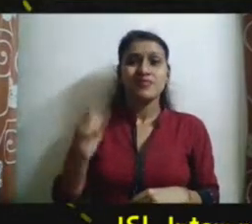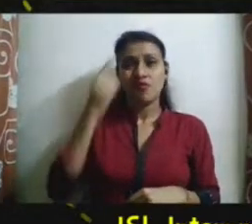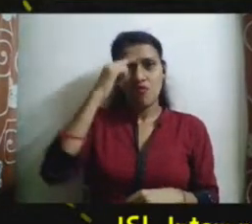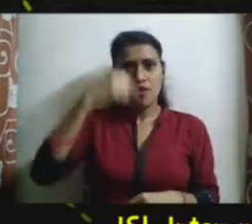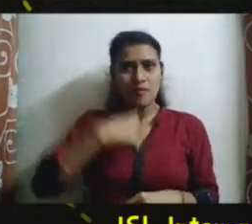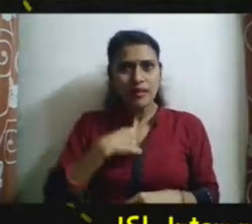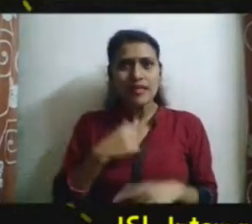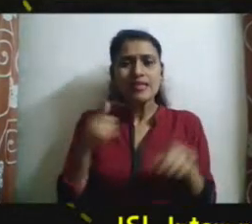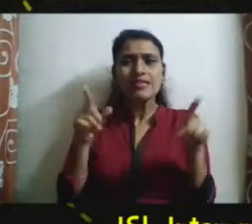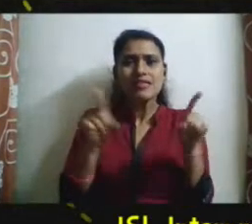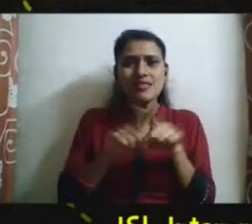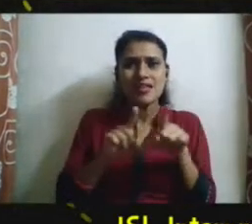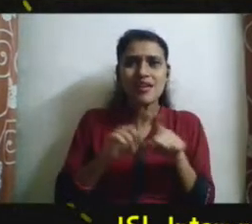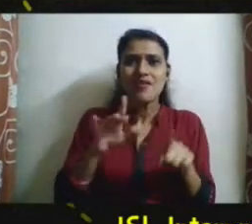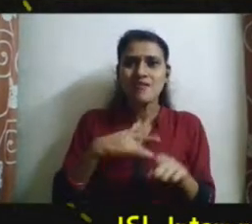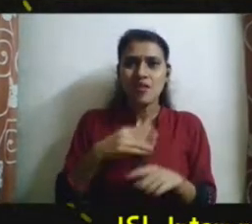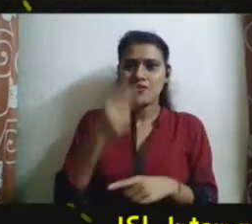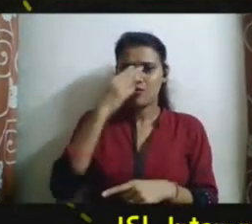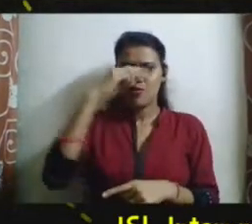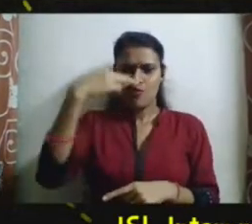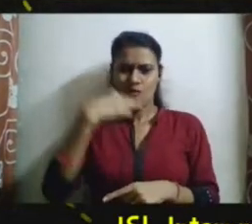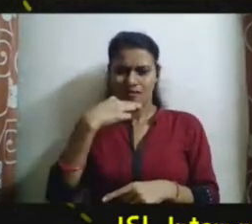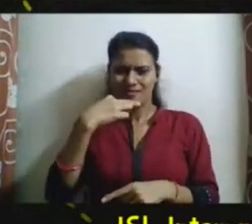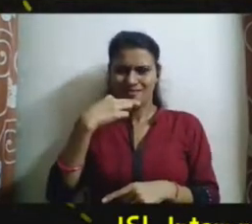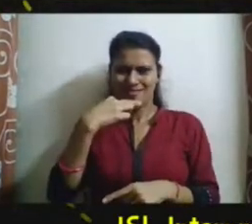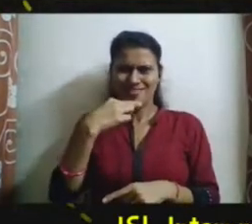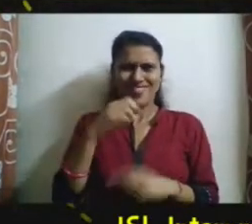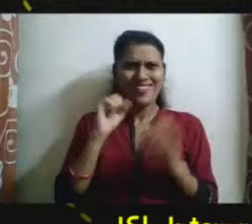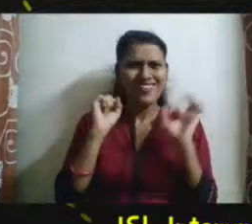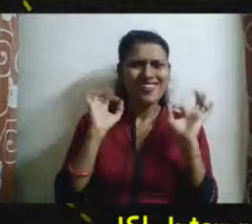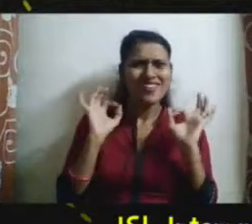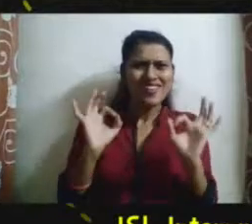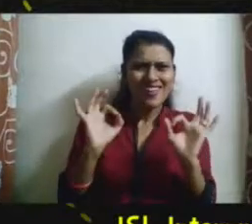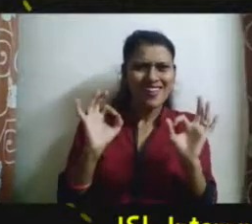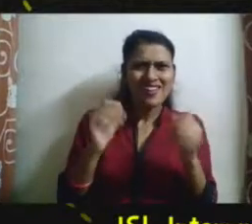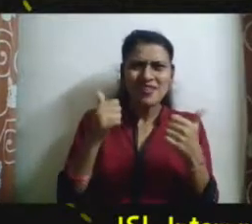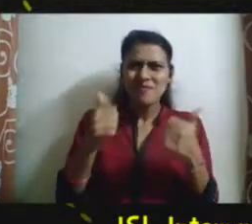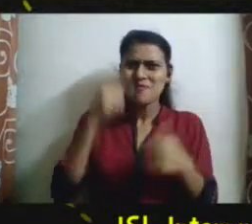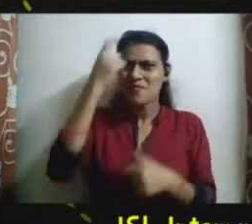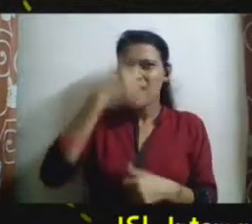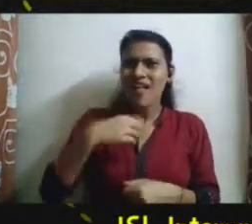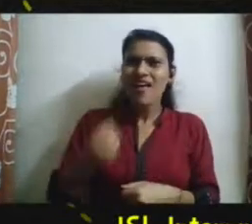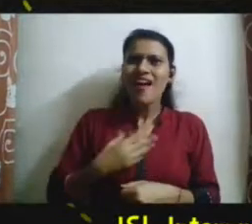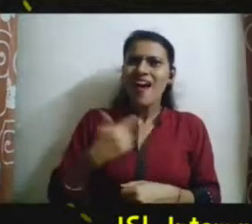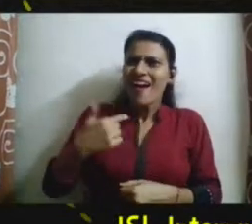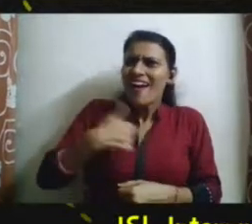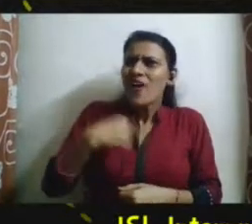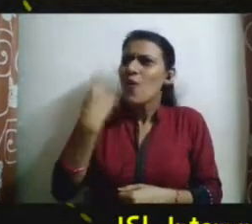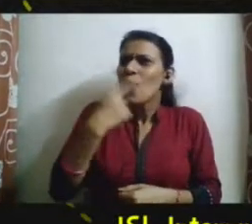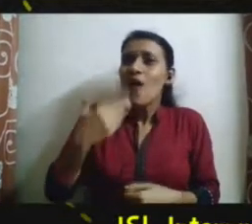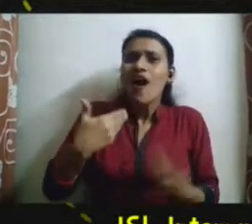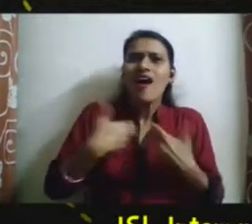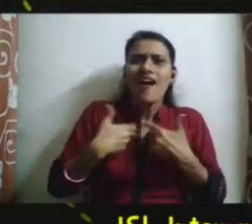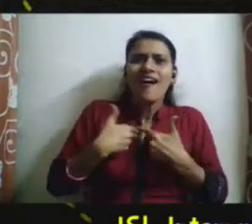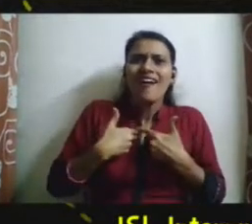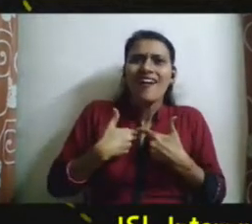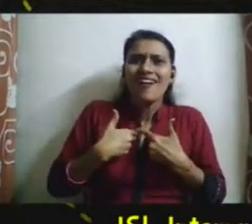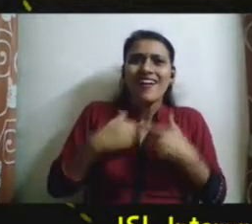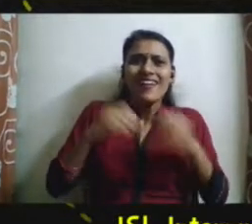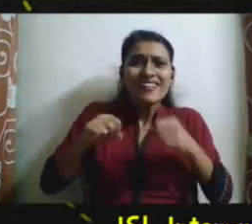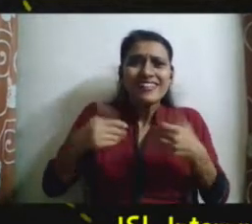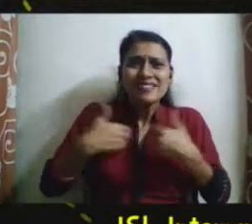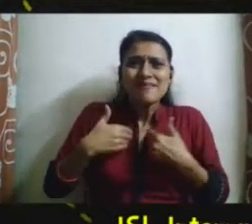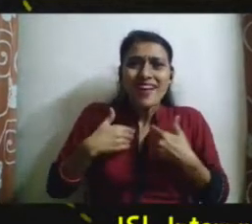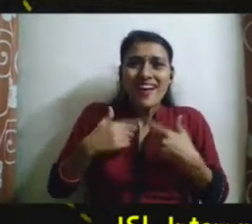one of those moments where, you look at yourself in the mirror and say, who's this great looking, well-dressed person? And you realize, oh, it's me. That's how, at